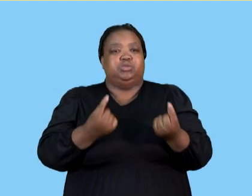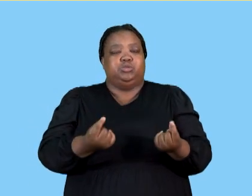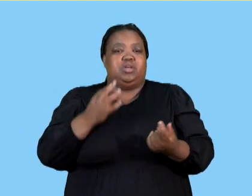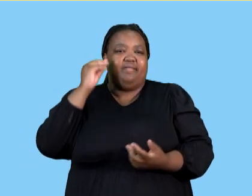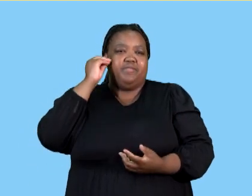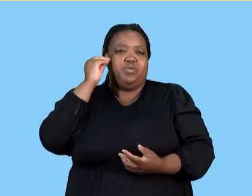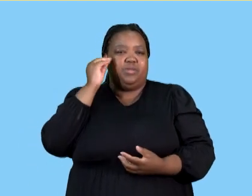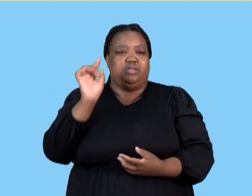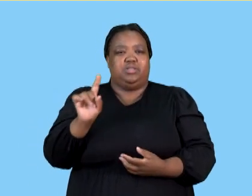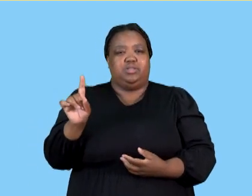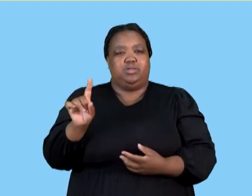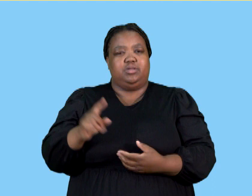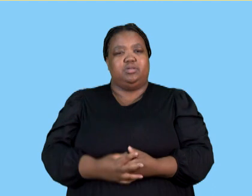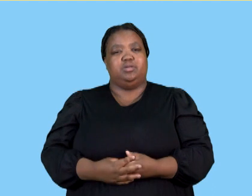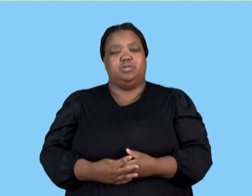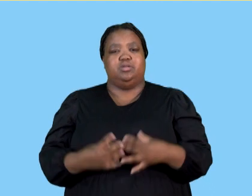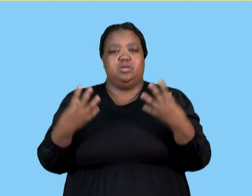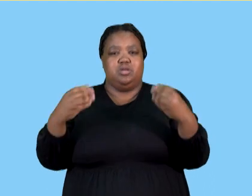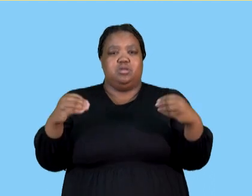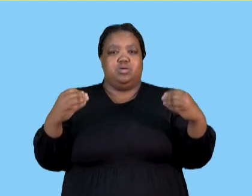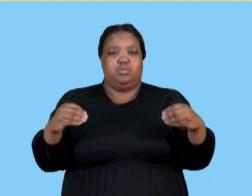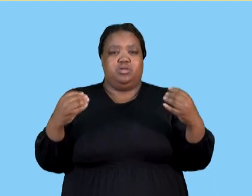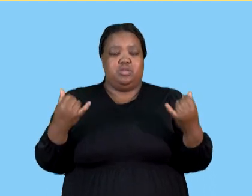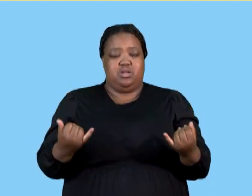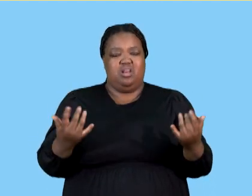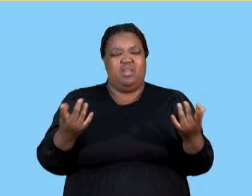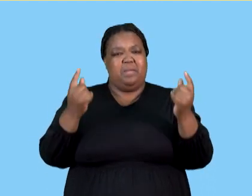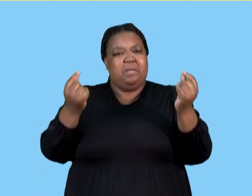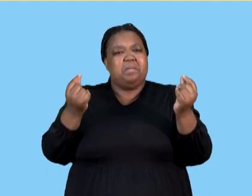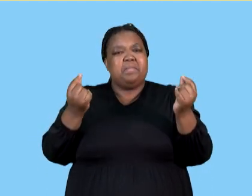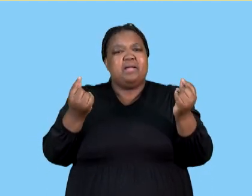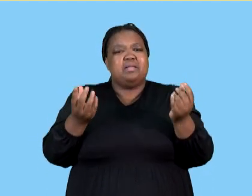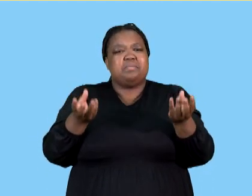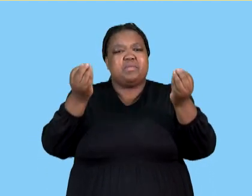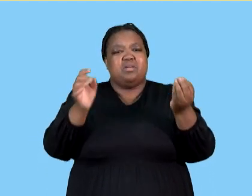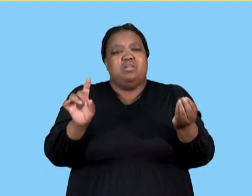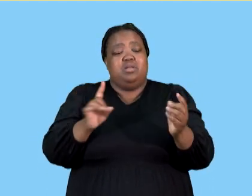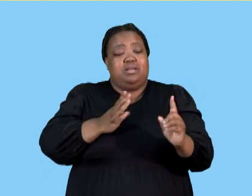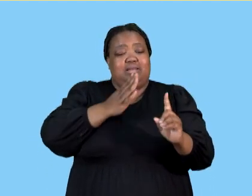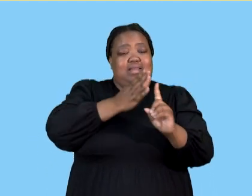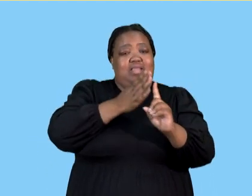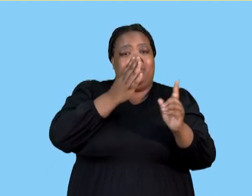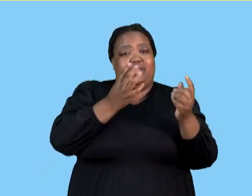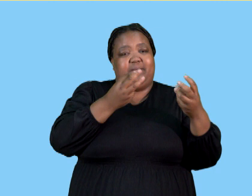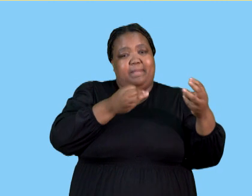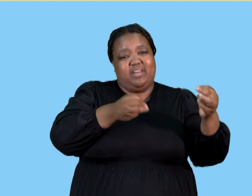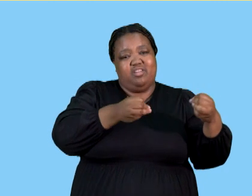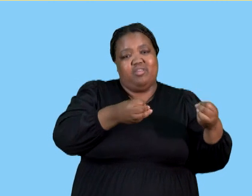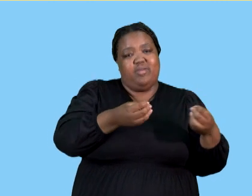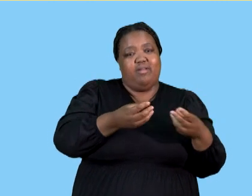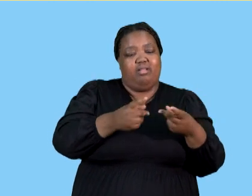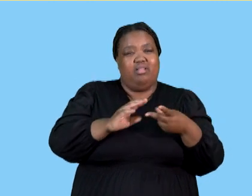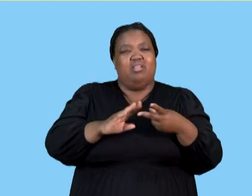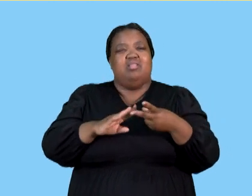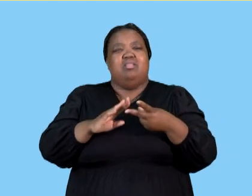some calculations. The information reads, the business has incurred the following cost: